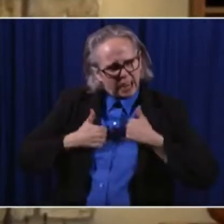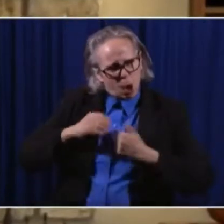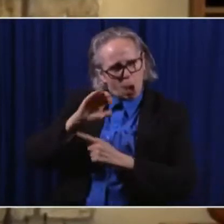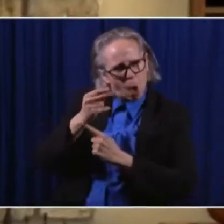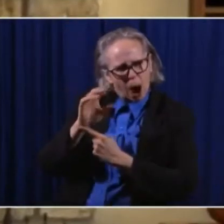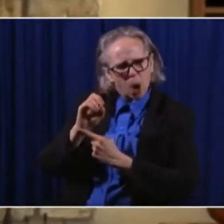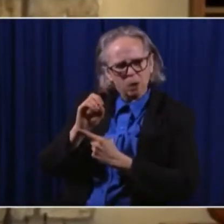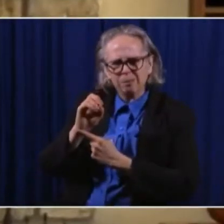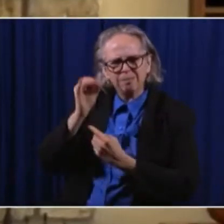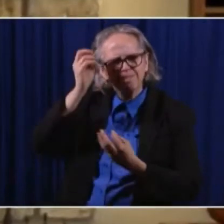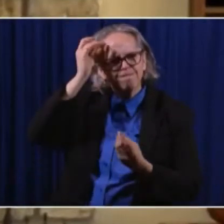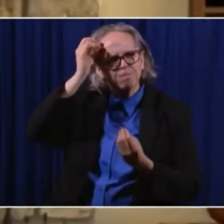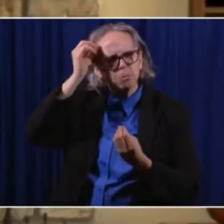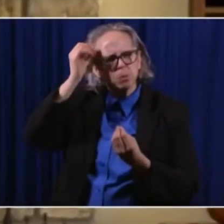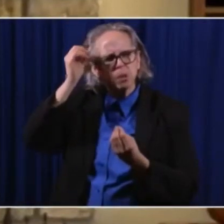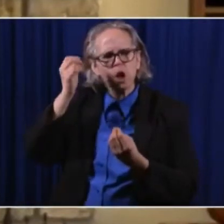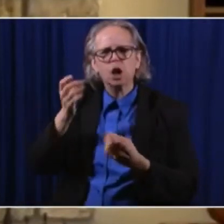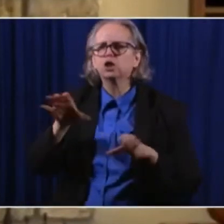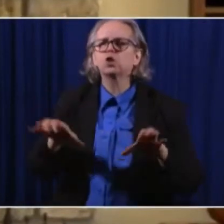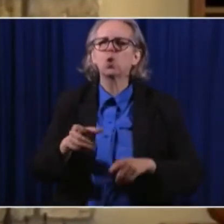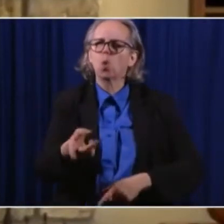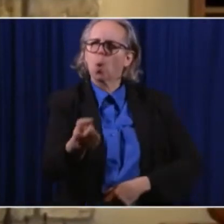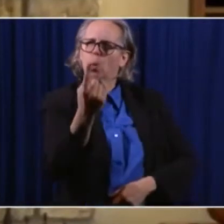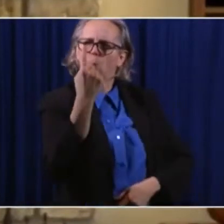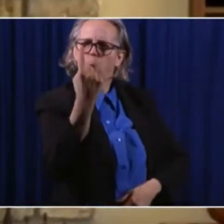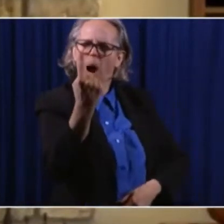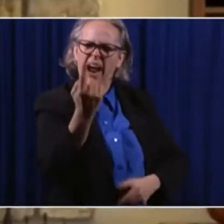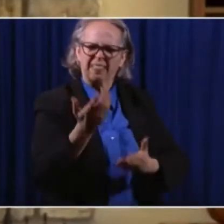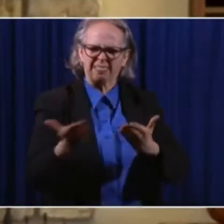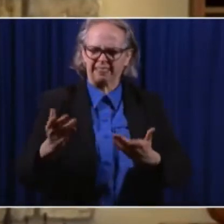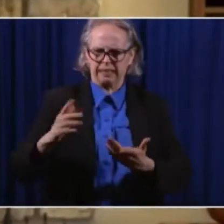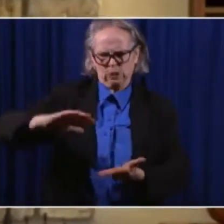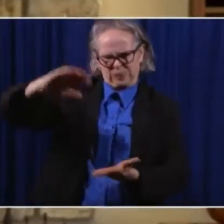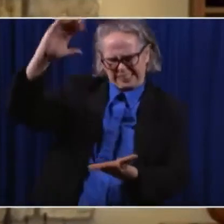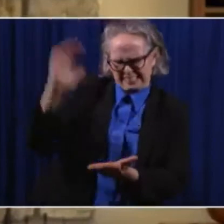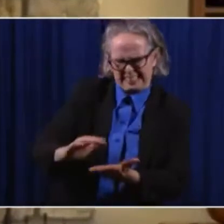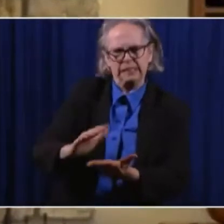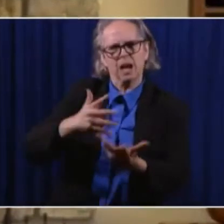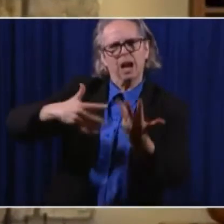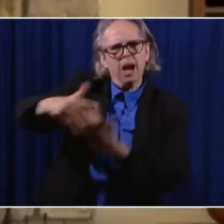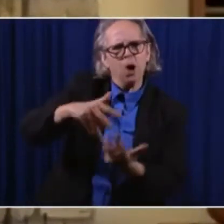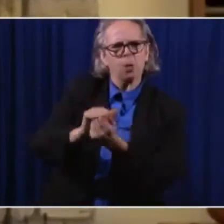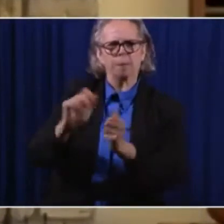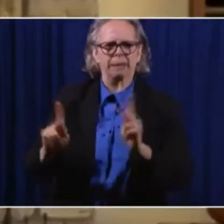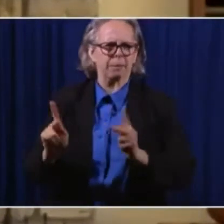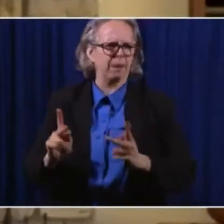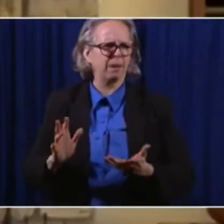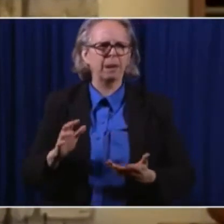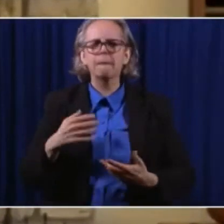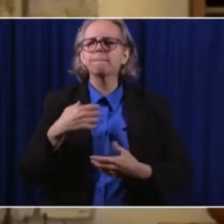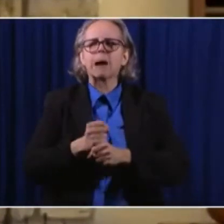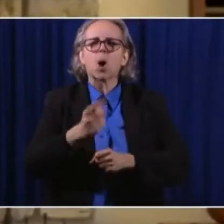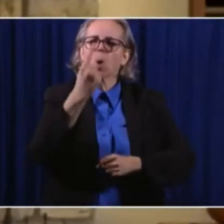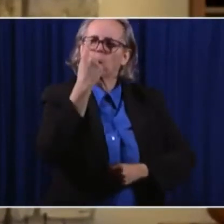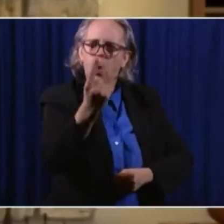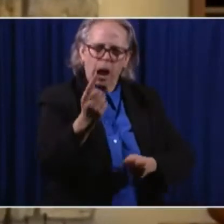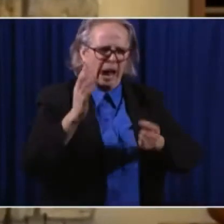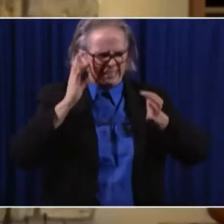others, or one thing that enhances your personal contact with someone, your